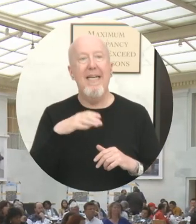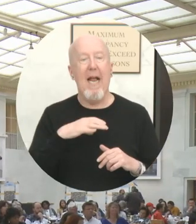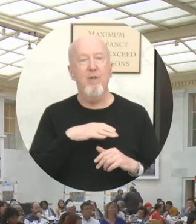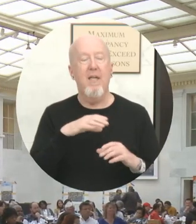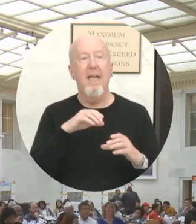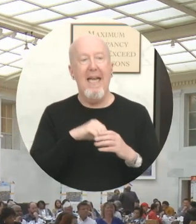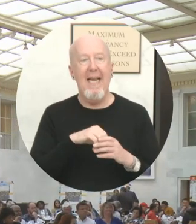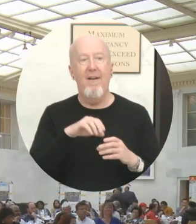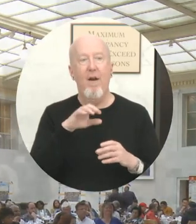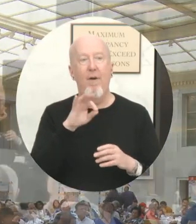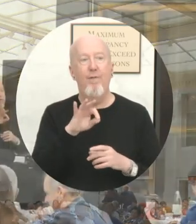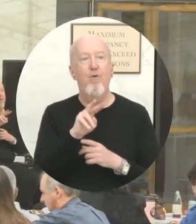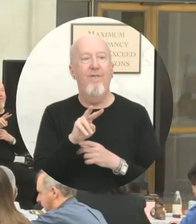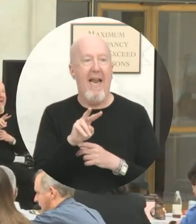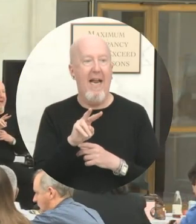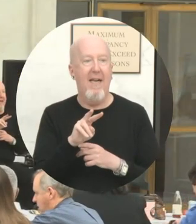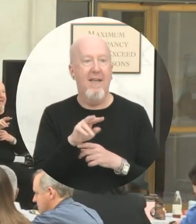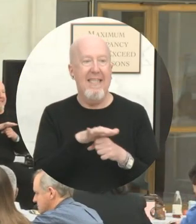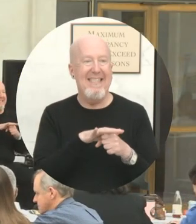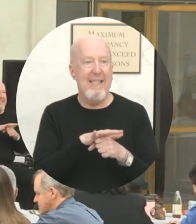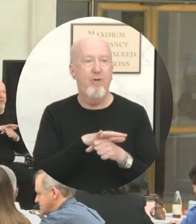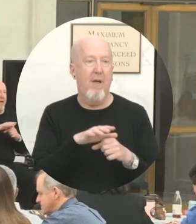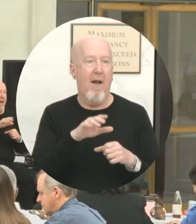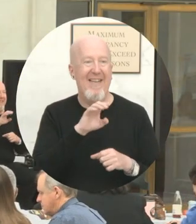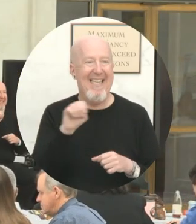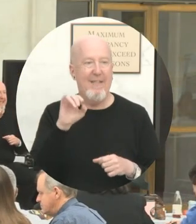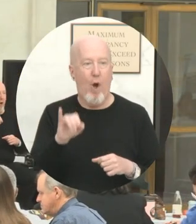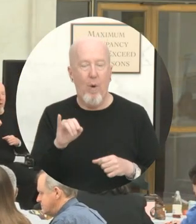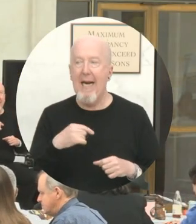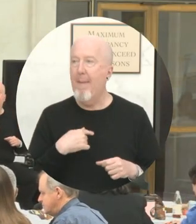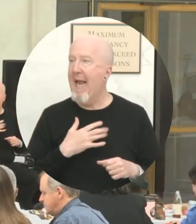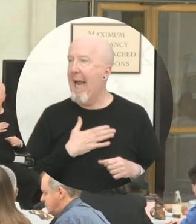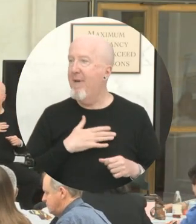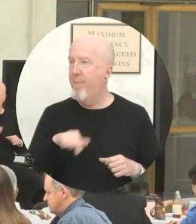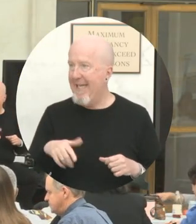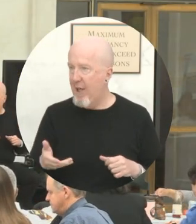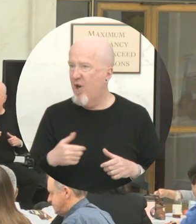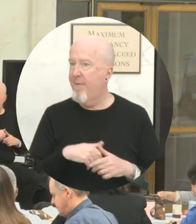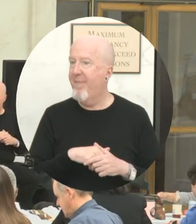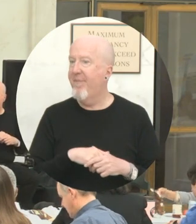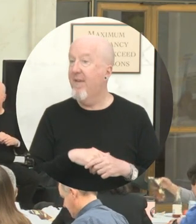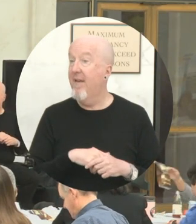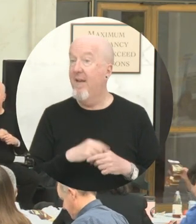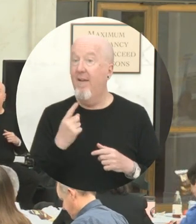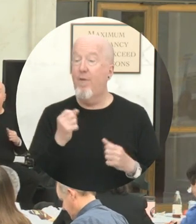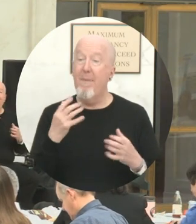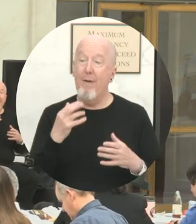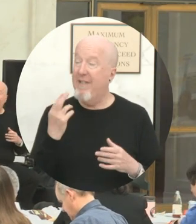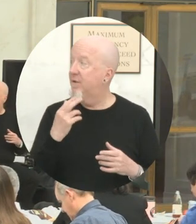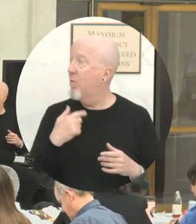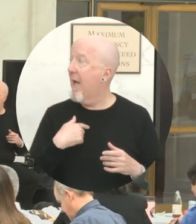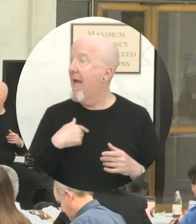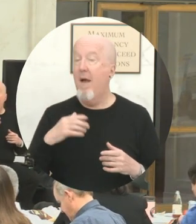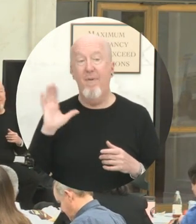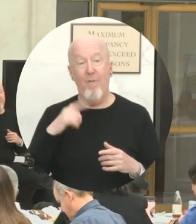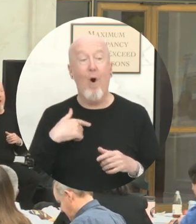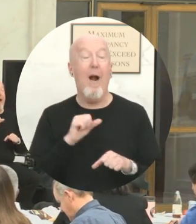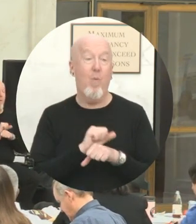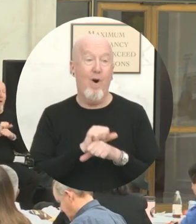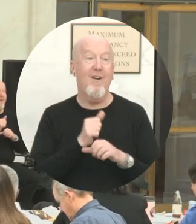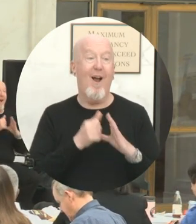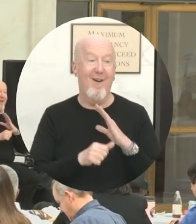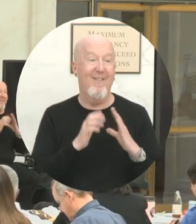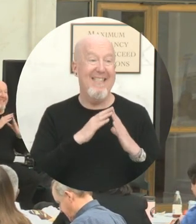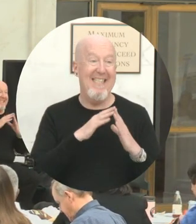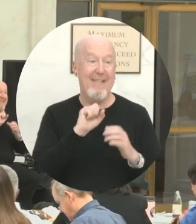Fruitvale District of East Oakland, and I'm just glad to be here for a lot of reasons. One, I used to work for the city of San Francisco for